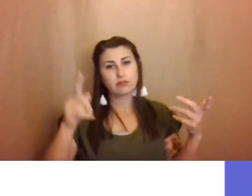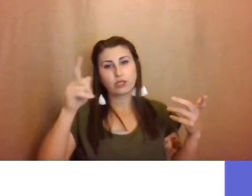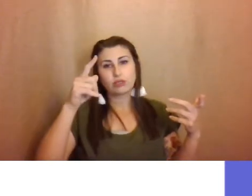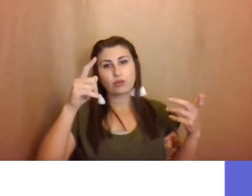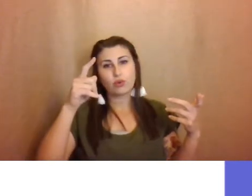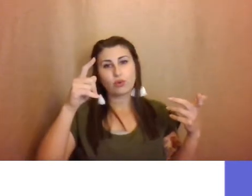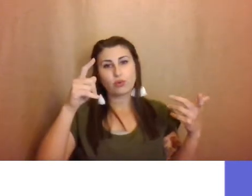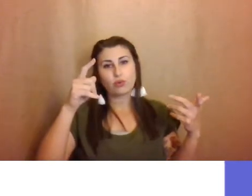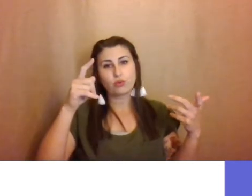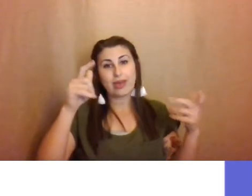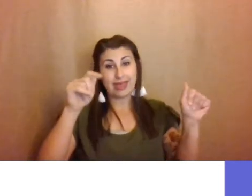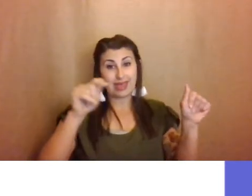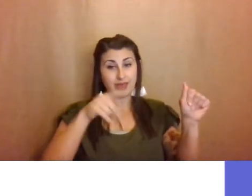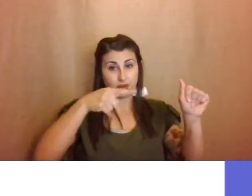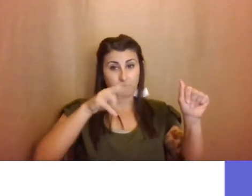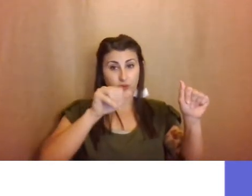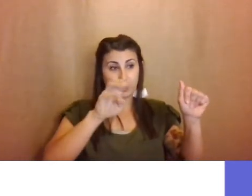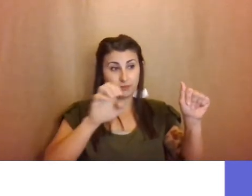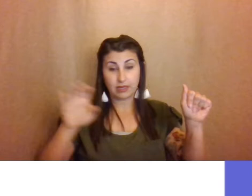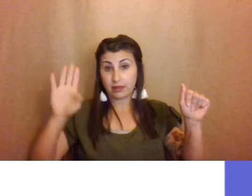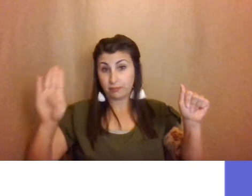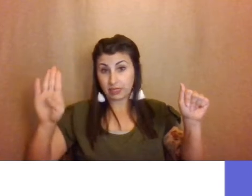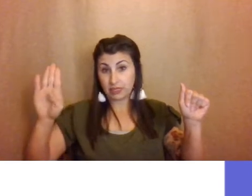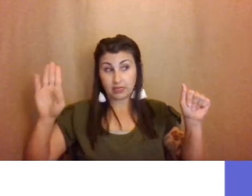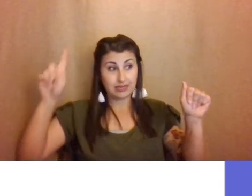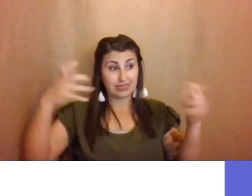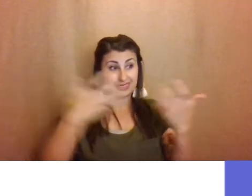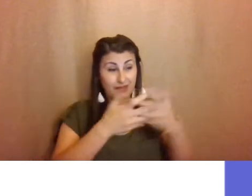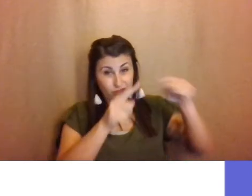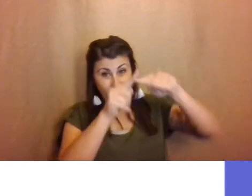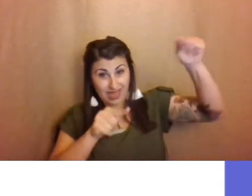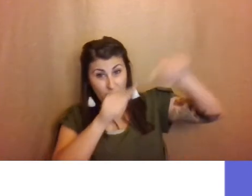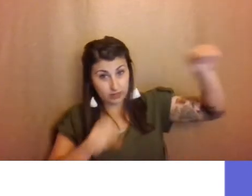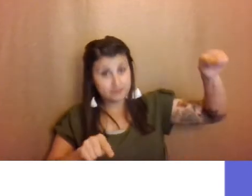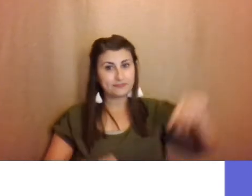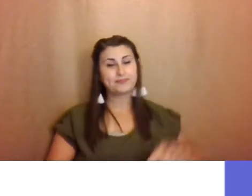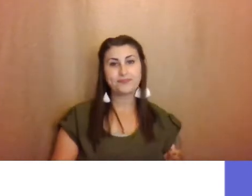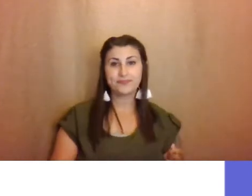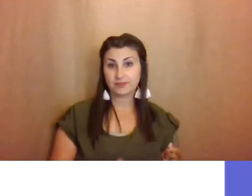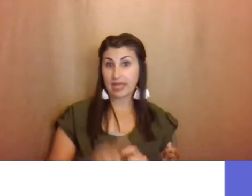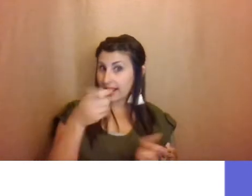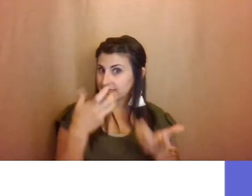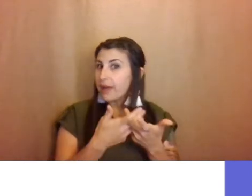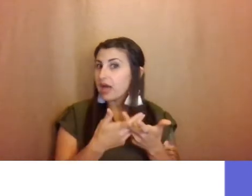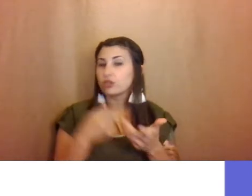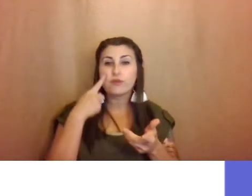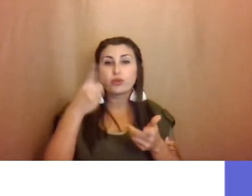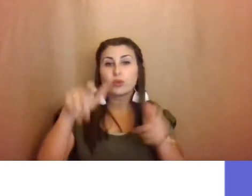AC. Those are different coordinates. So A prime, B prime should go with this one right here.